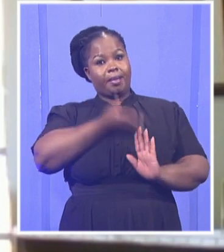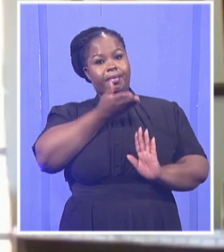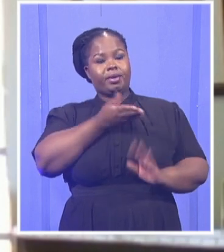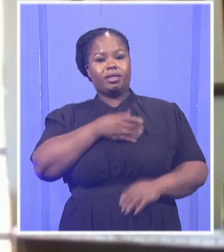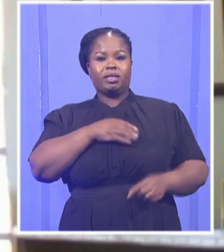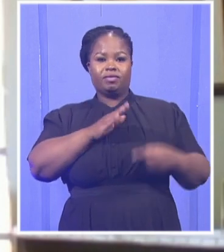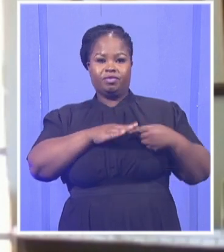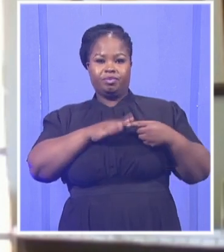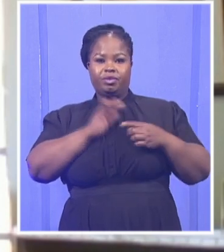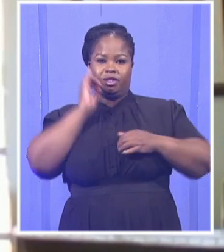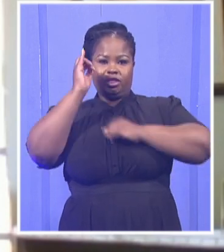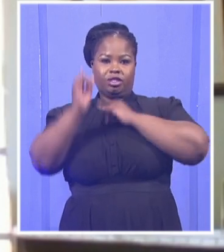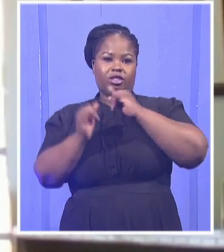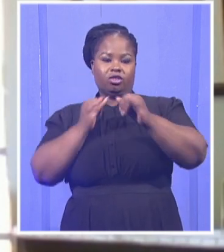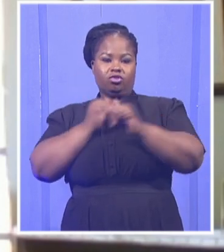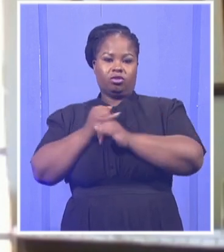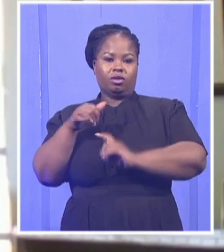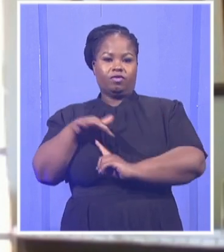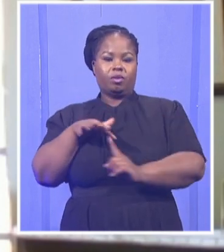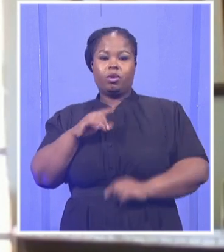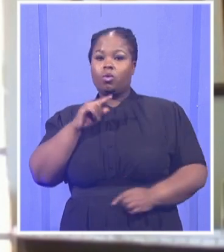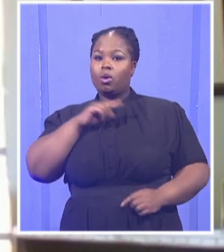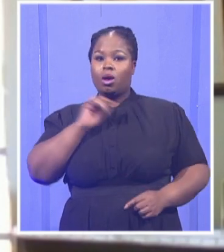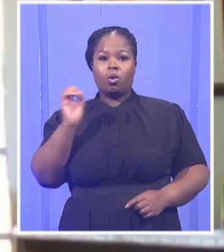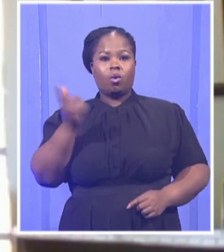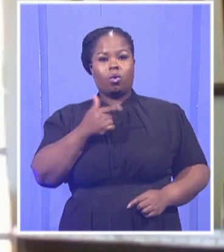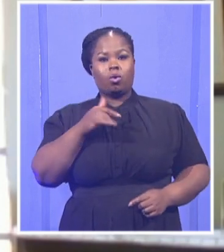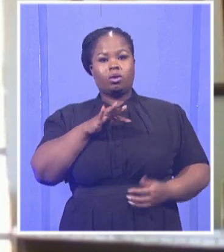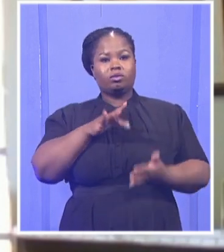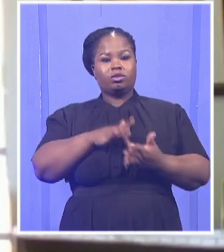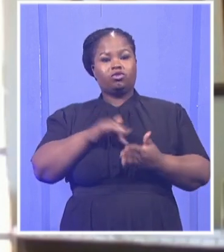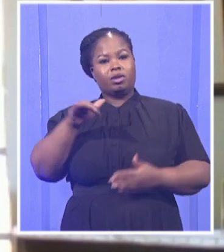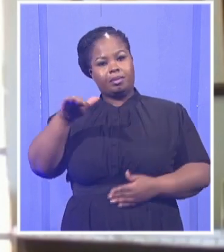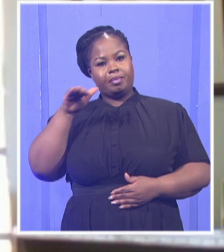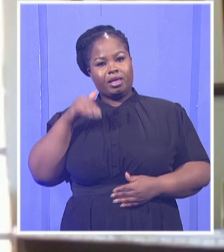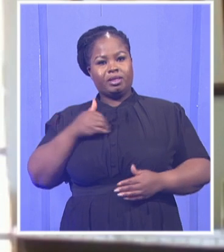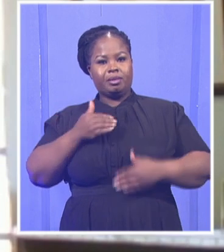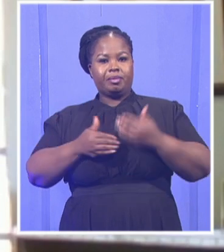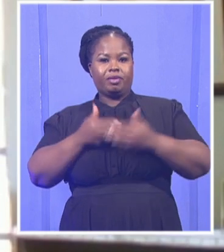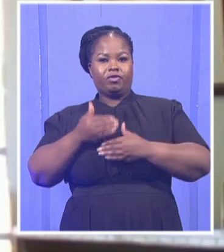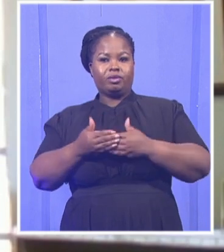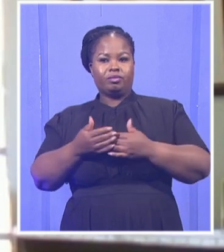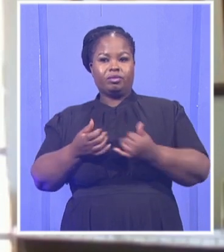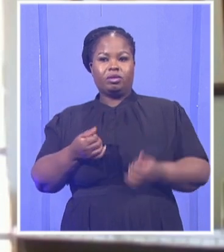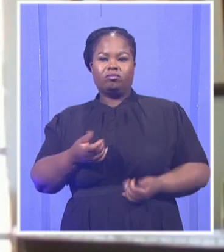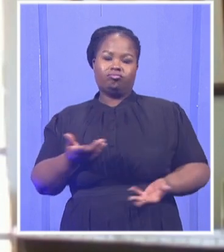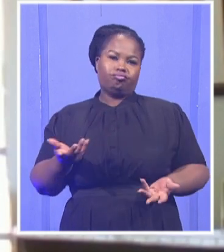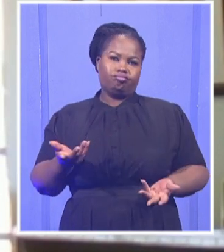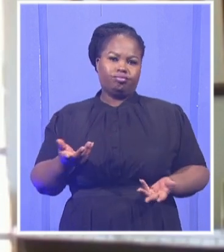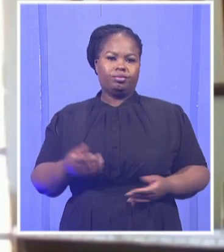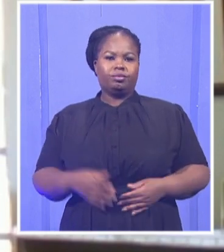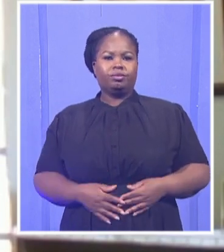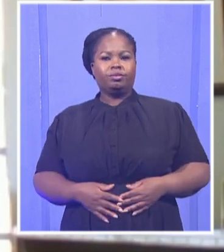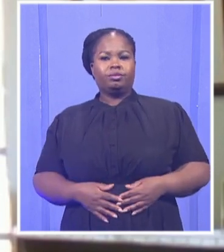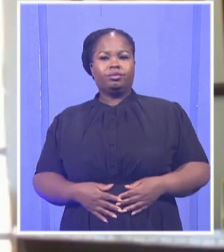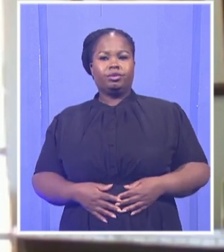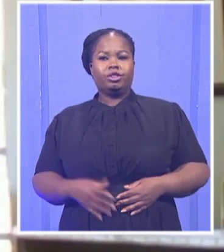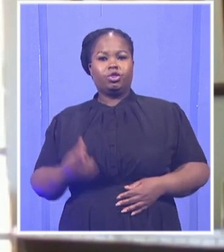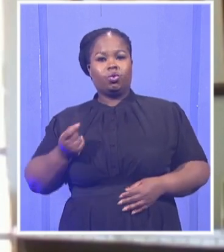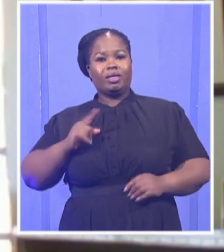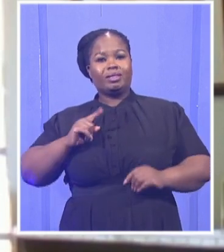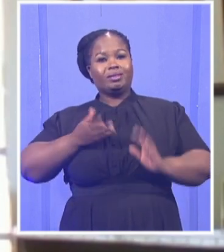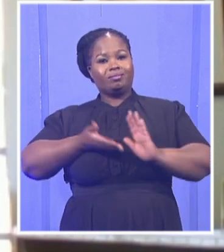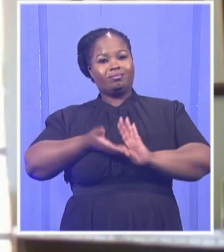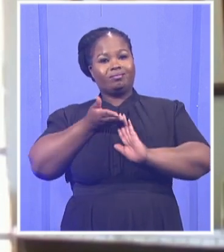the international environment, where all central banks are in the process of or most central banks are in the process of raising